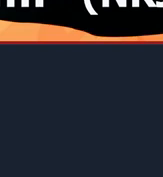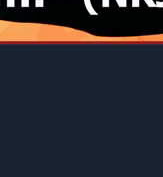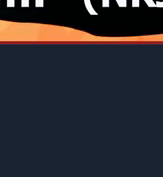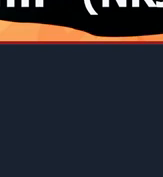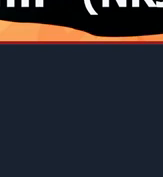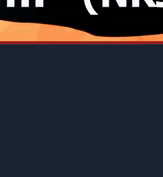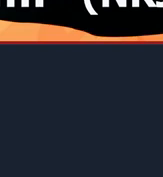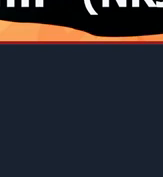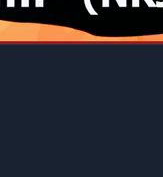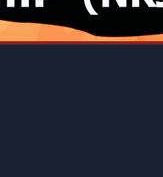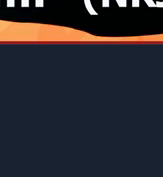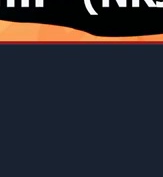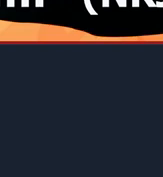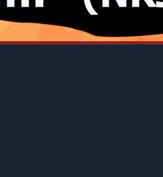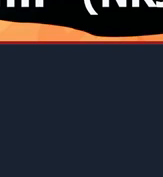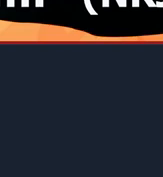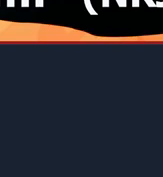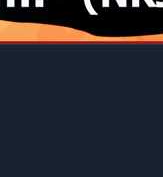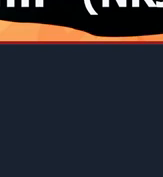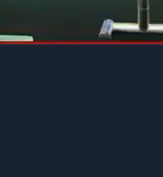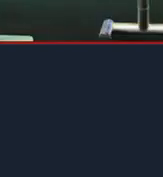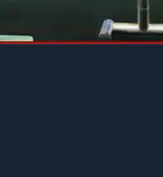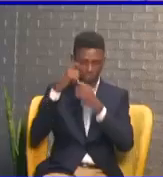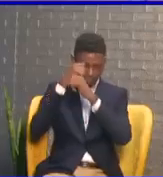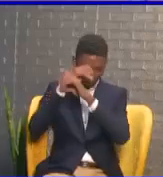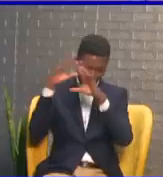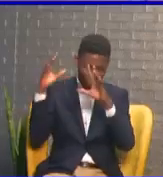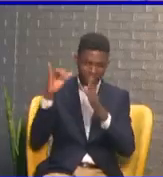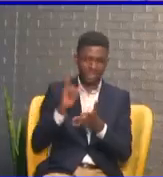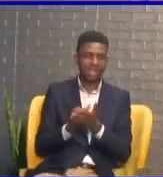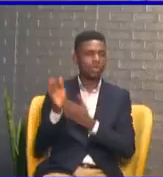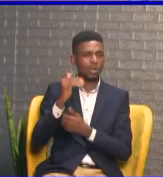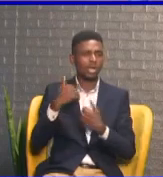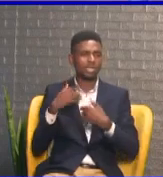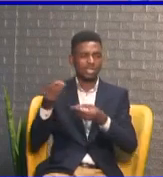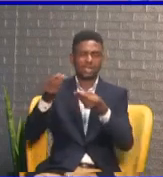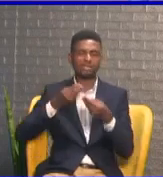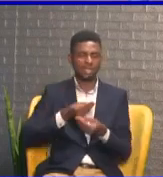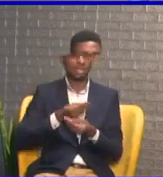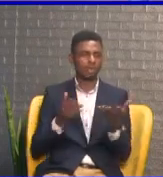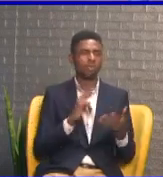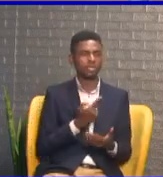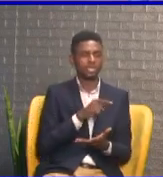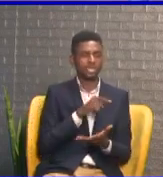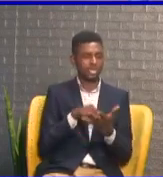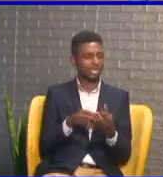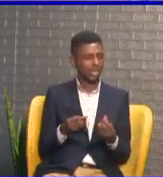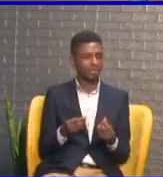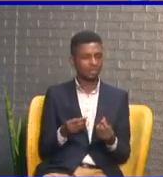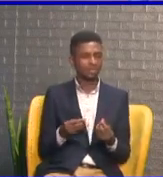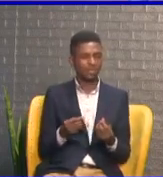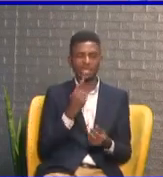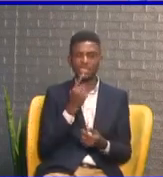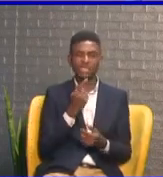on the land. So they had to visualize that God has already given us this land. It's mine. Say amen.